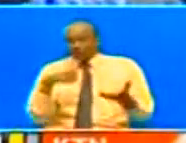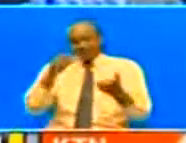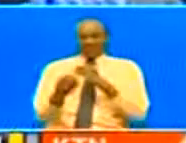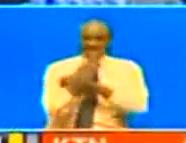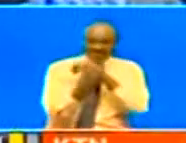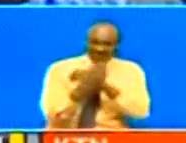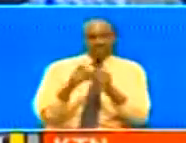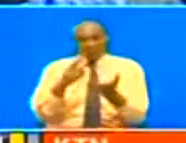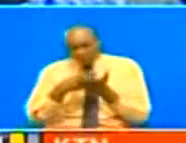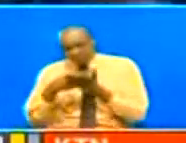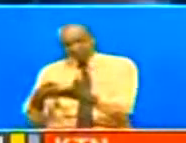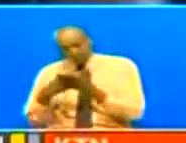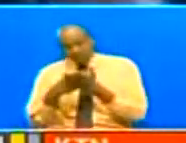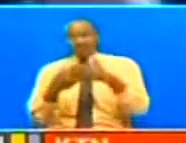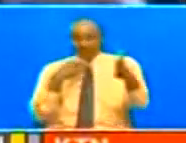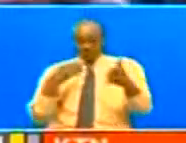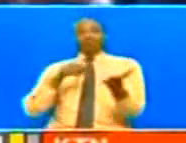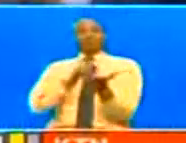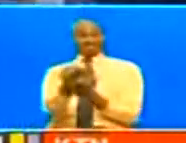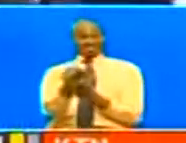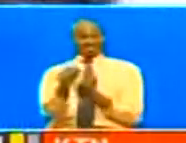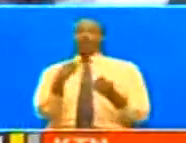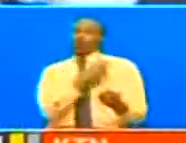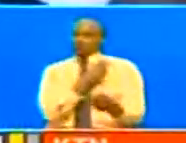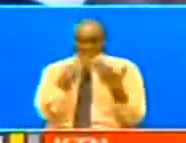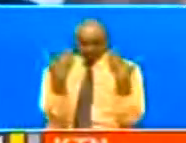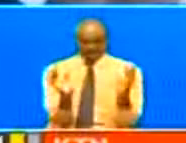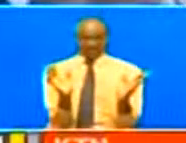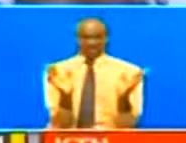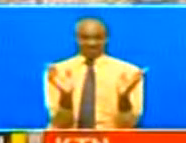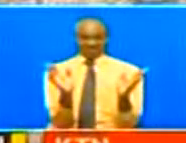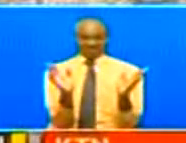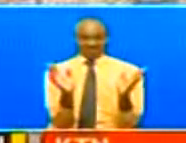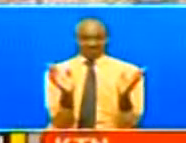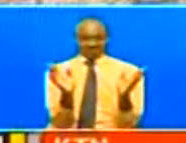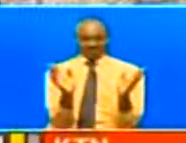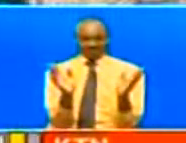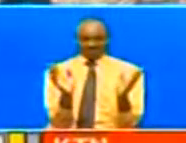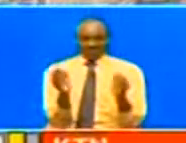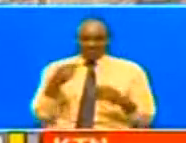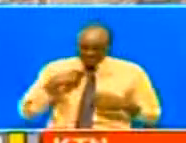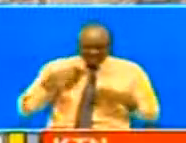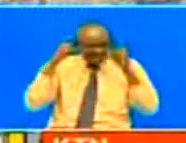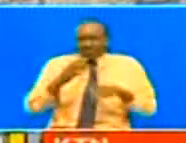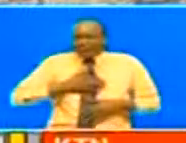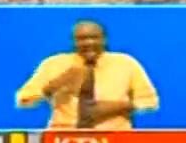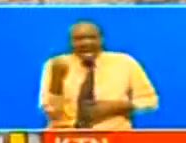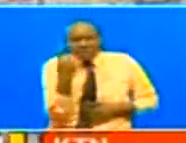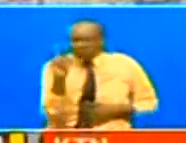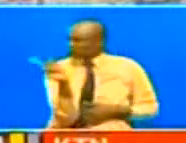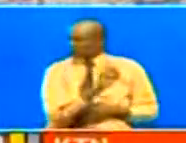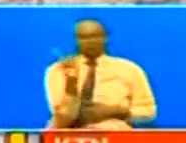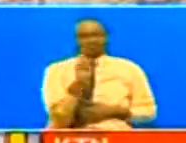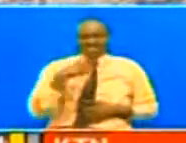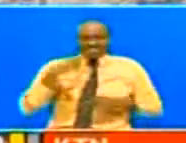washikadau wote kabla ya taarifa rasmi kuchapishwa kwenye gazeti rasmi la serikali. This is not my decision alone.